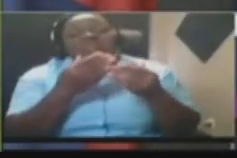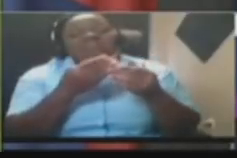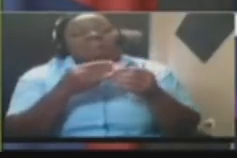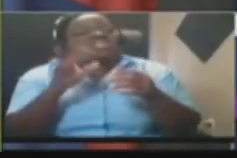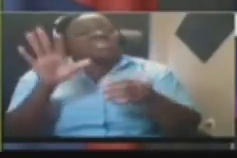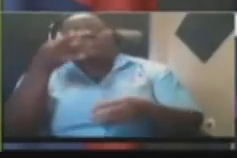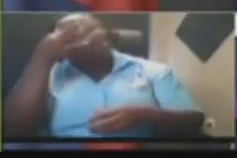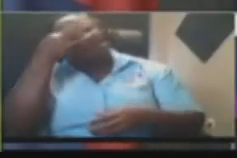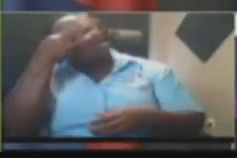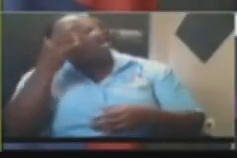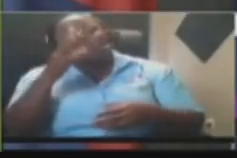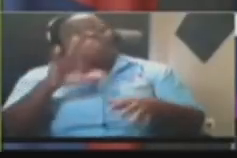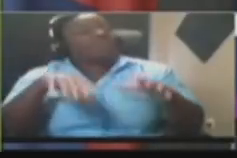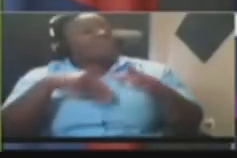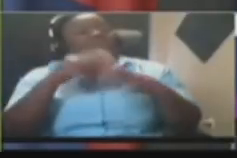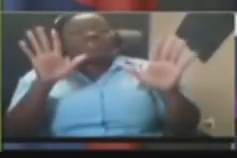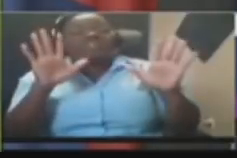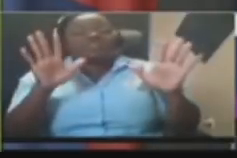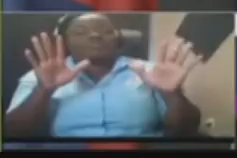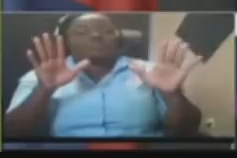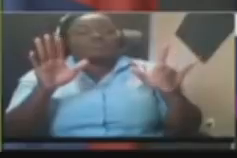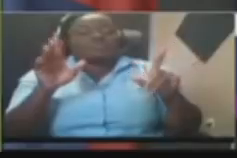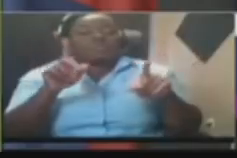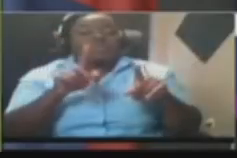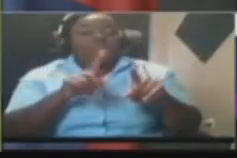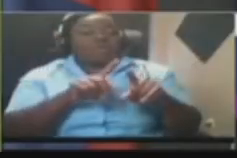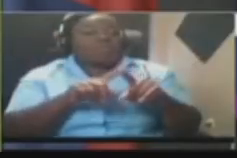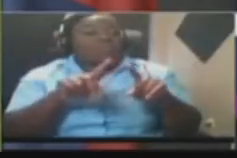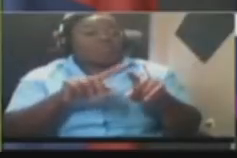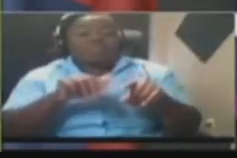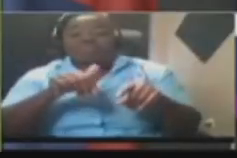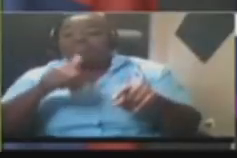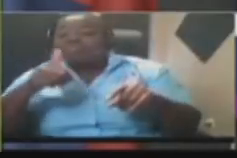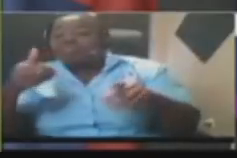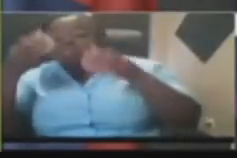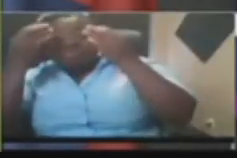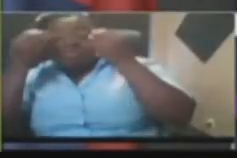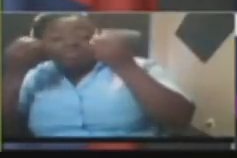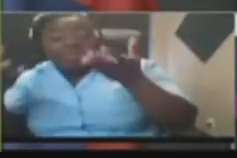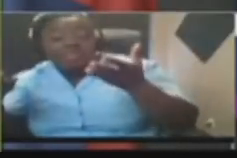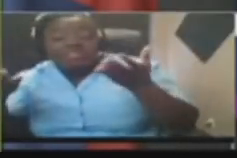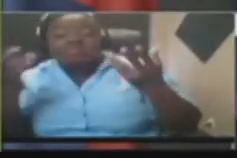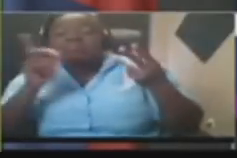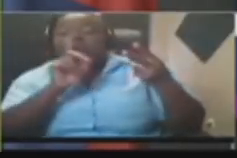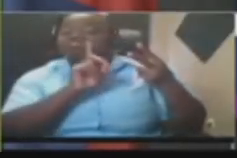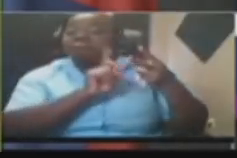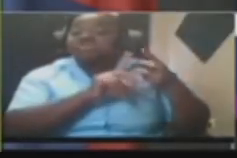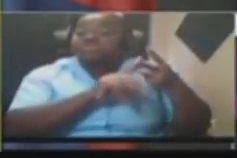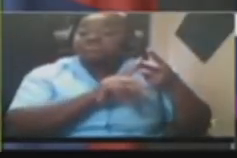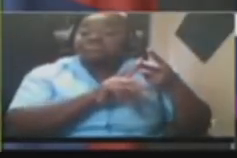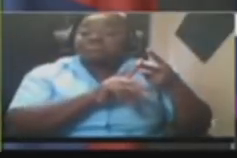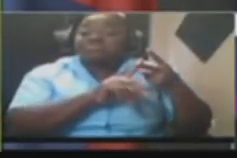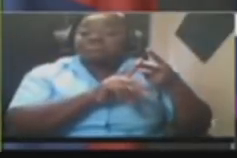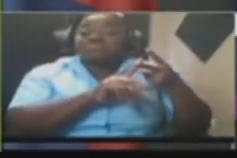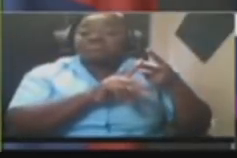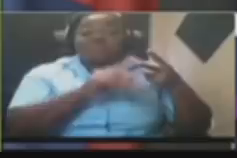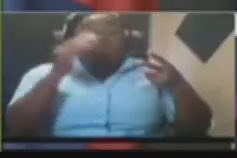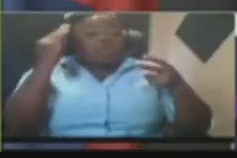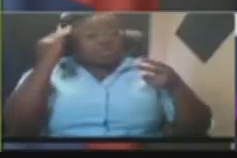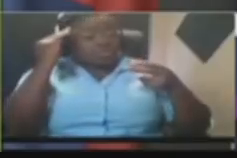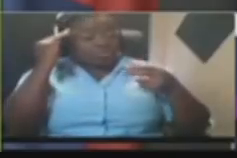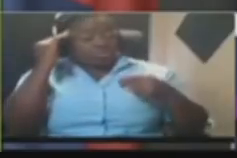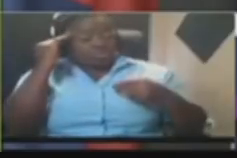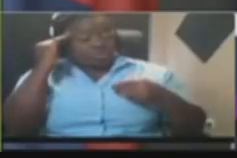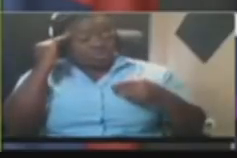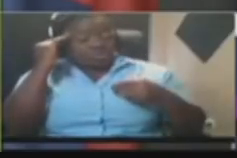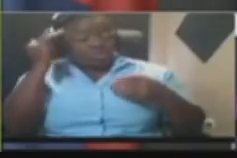so on. But on the other hand, the other side of the data is that we know that we are still in the pandemic. The